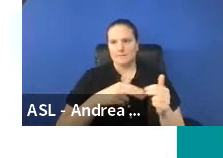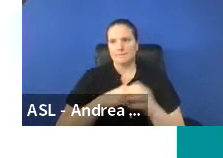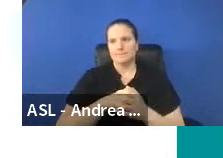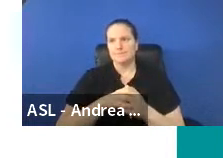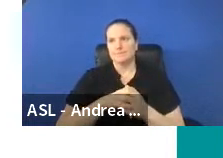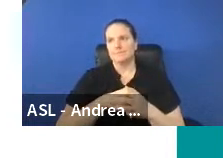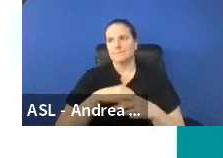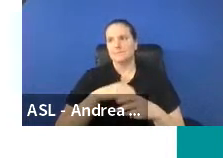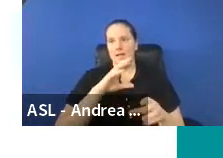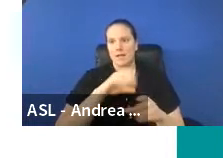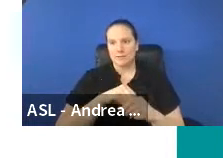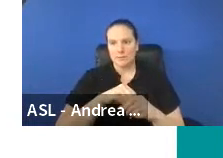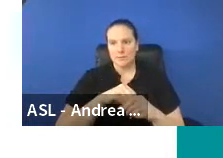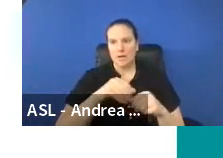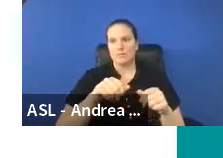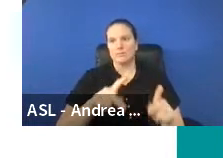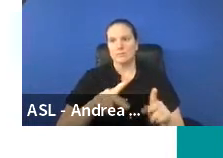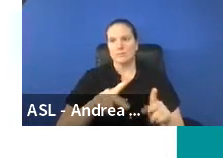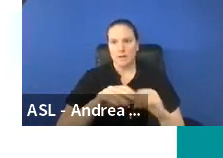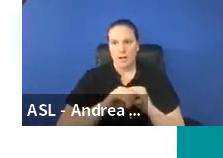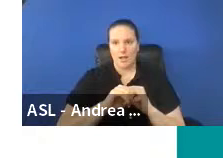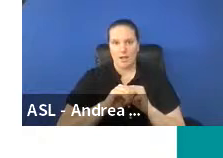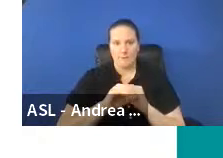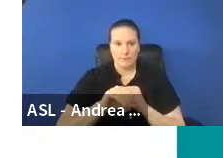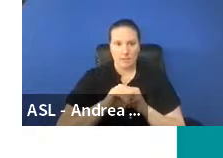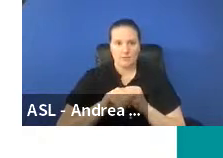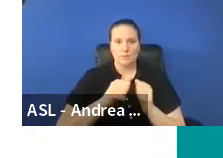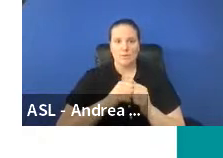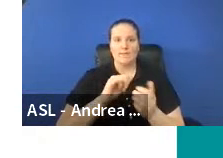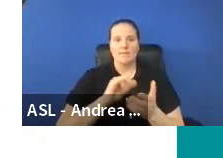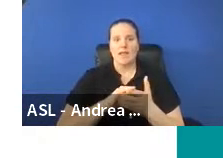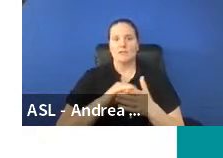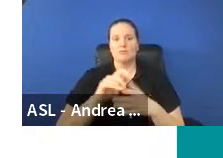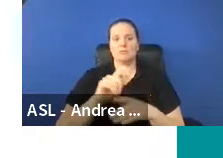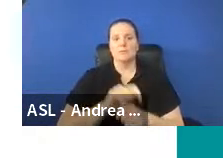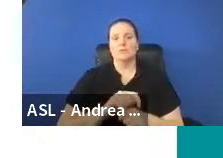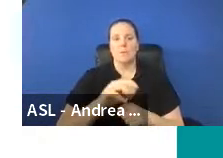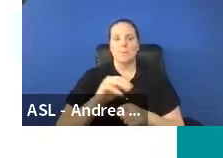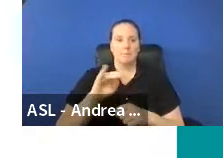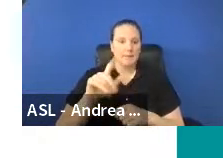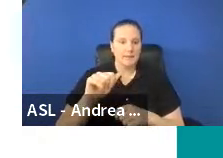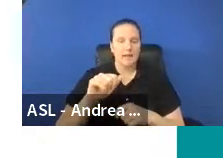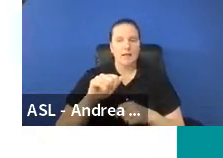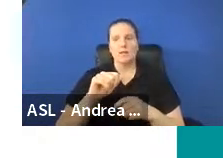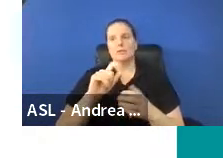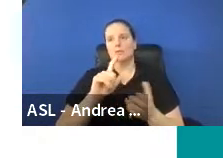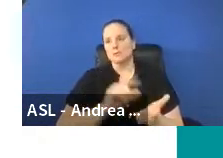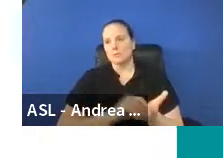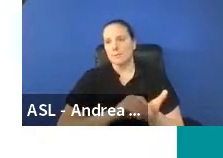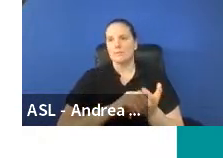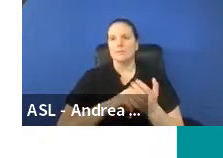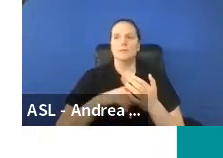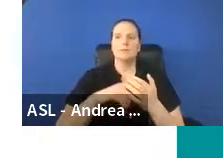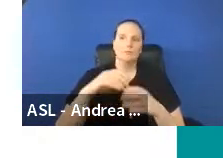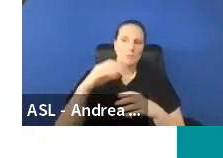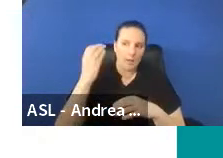Engagement opportunities were advertised via traditional media outreach, newspaper, radio, transit, social media